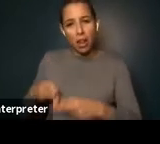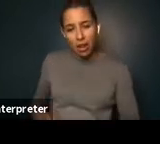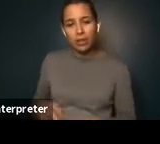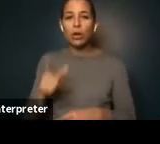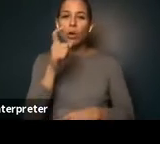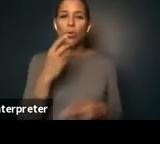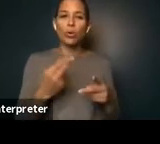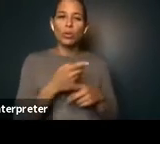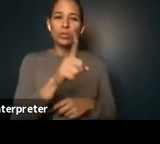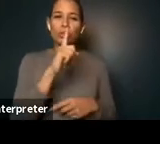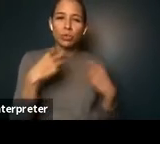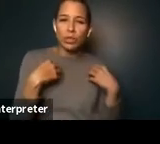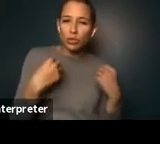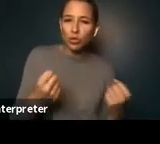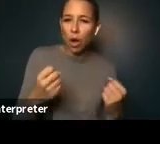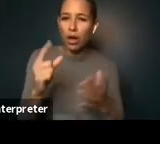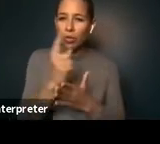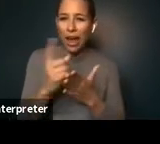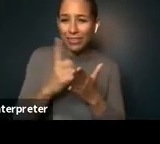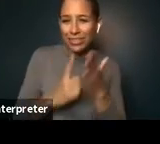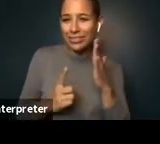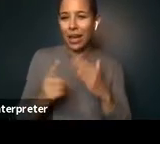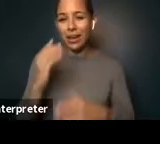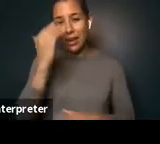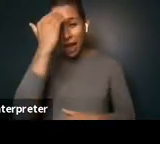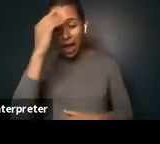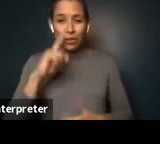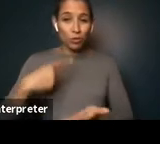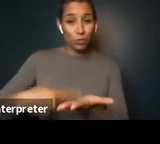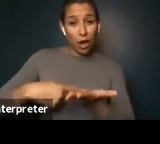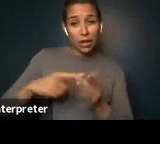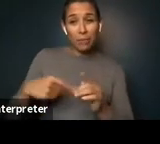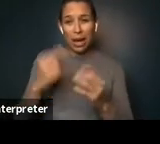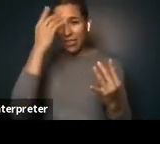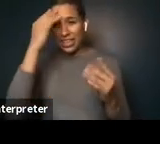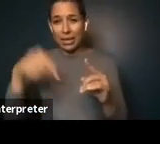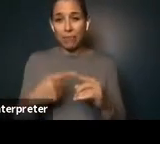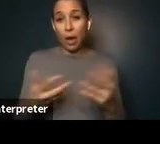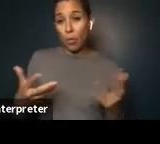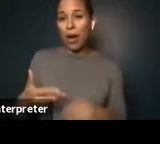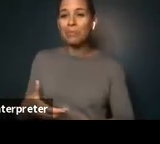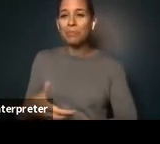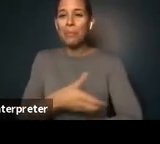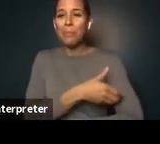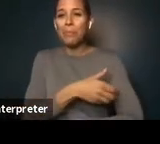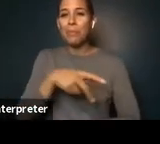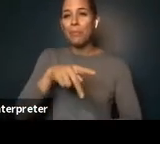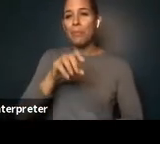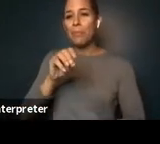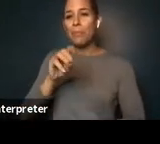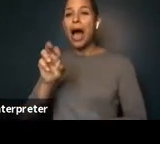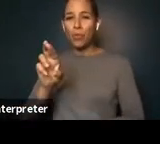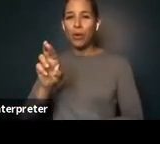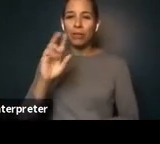strong graphic knowledge to talk about and think about power, um, and think about darkness